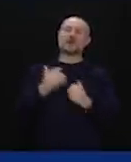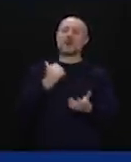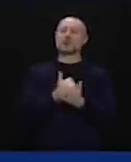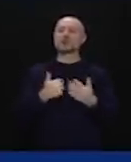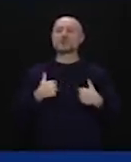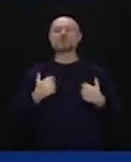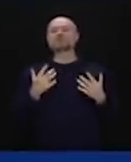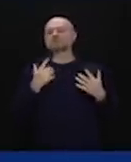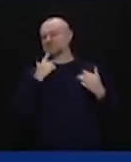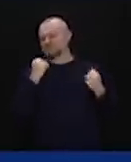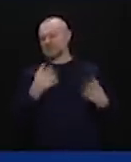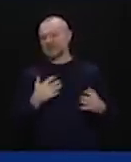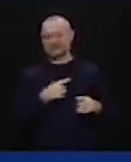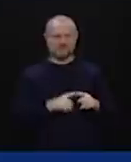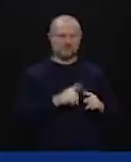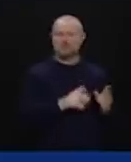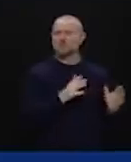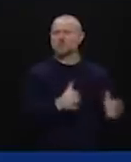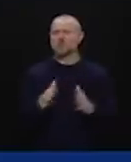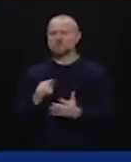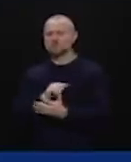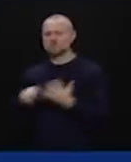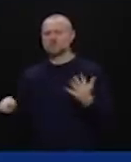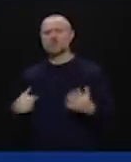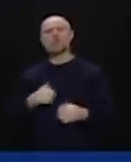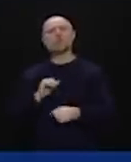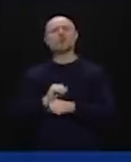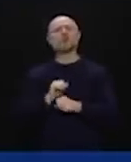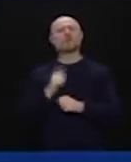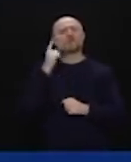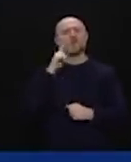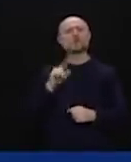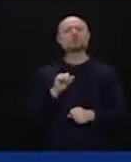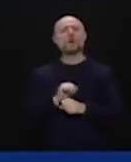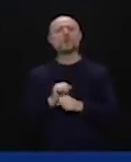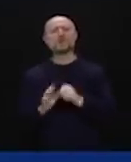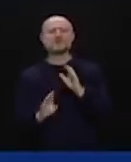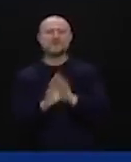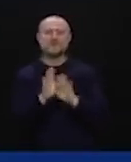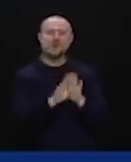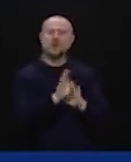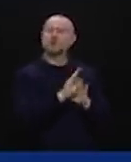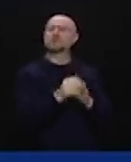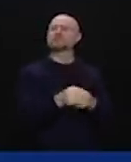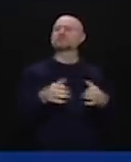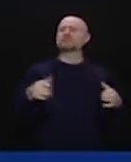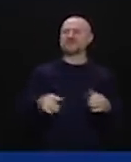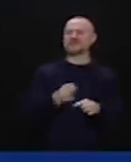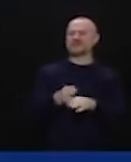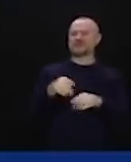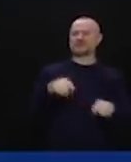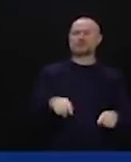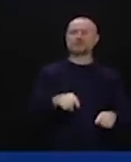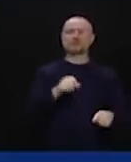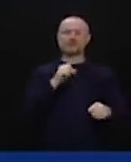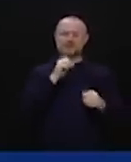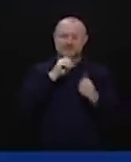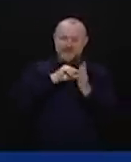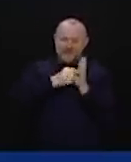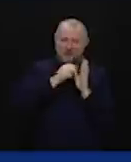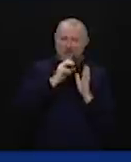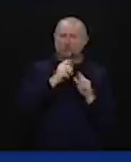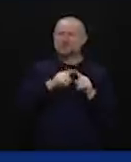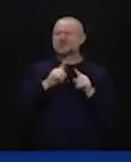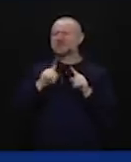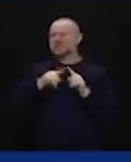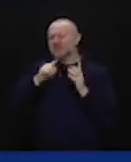way when we have worked to bring jobs in these kinds of areas, semiconductors, but in so many other ways.